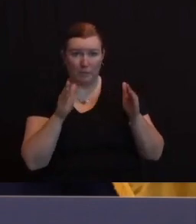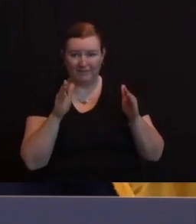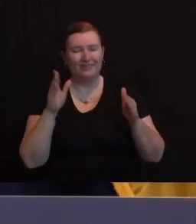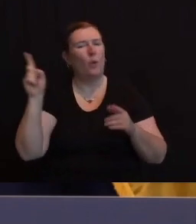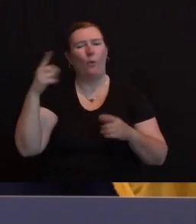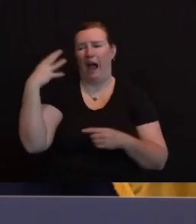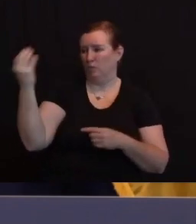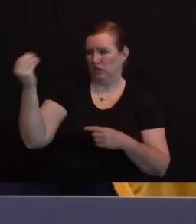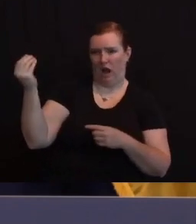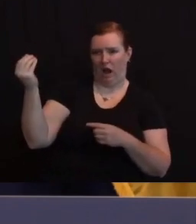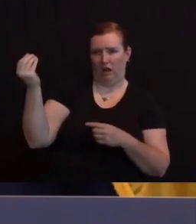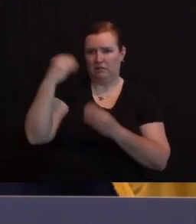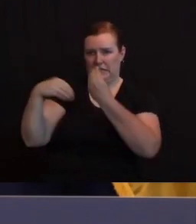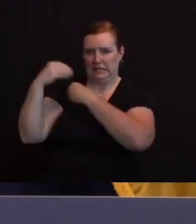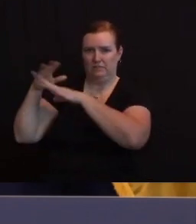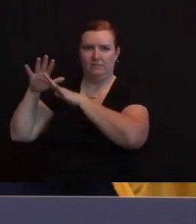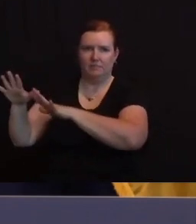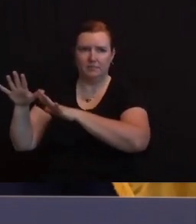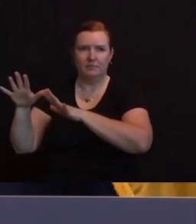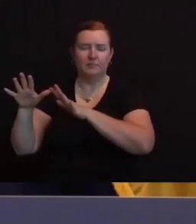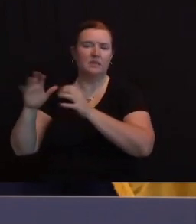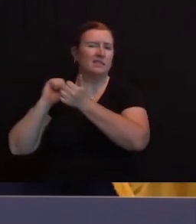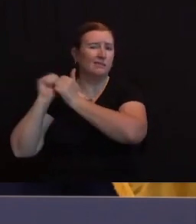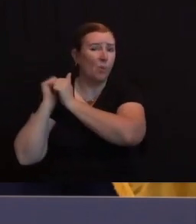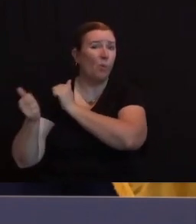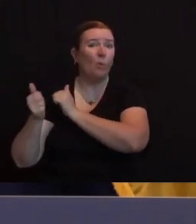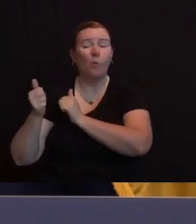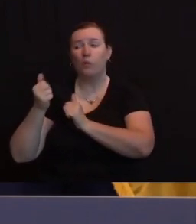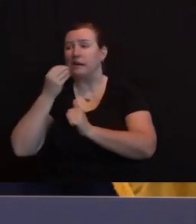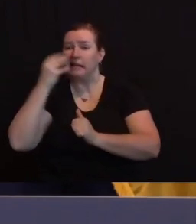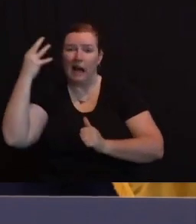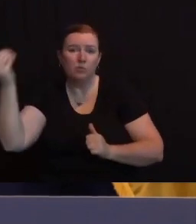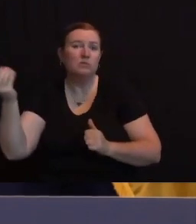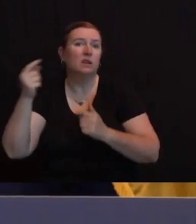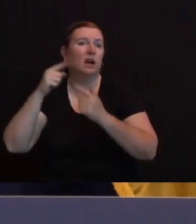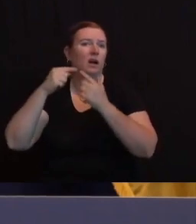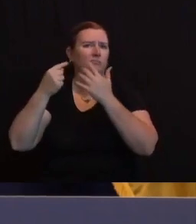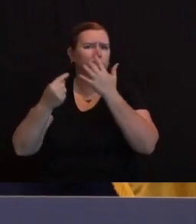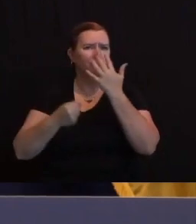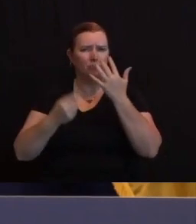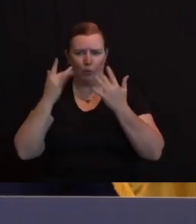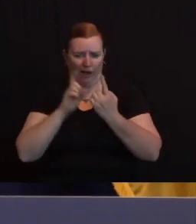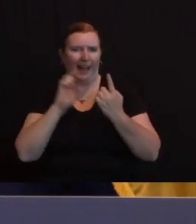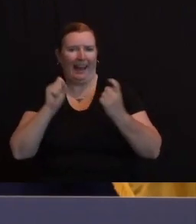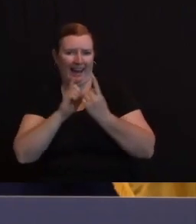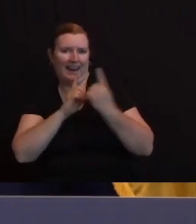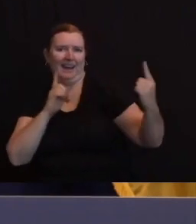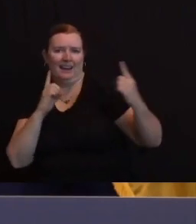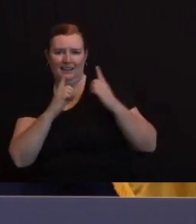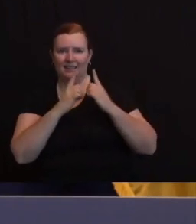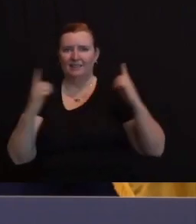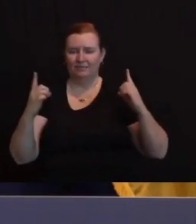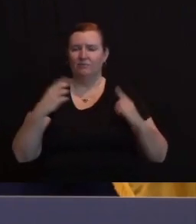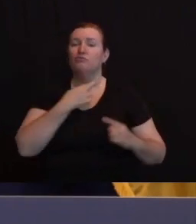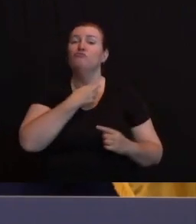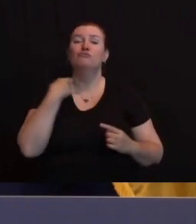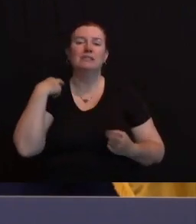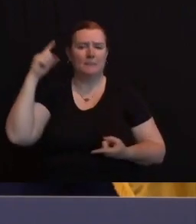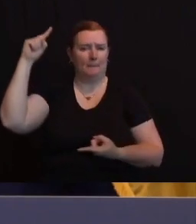because we know that social distances are more easily kept and that people are at a lower risk for contracting coronavirus.